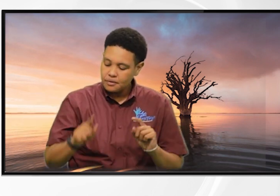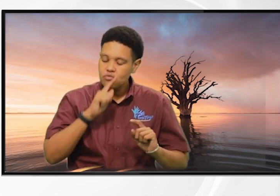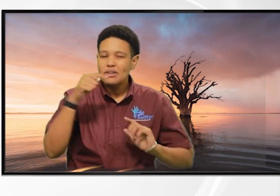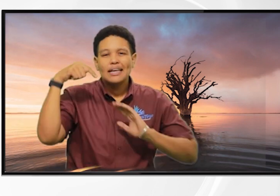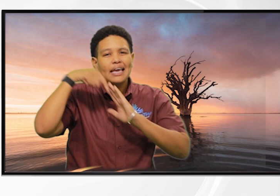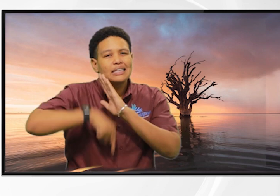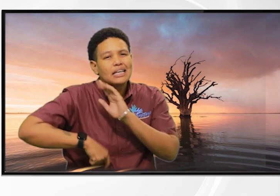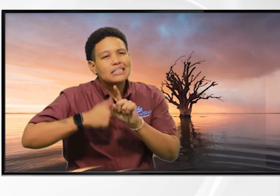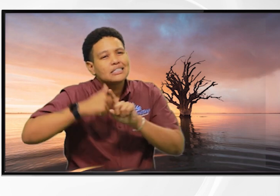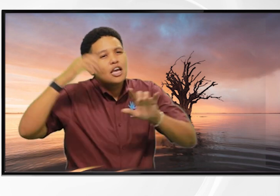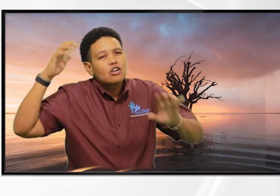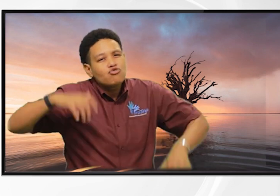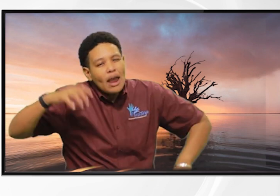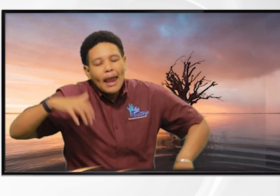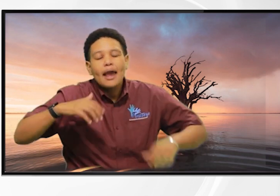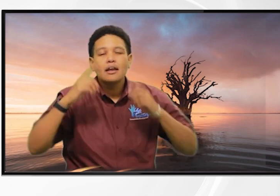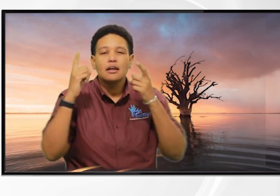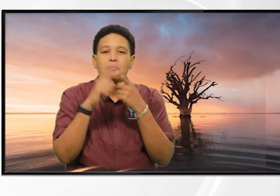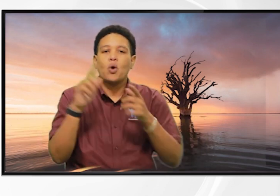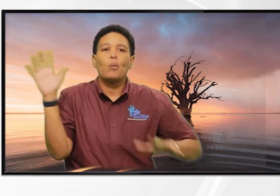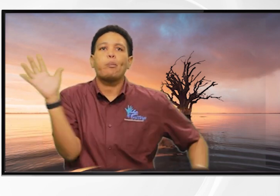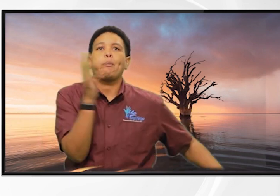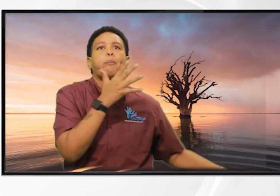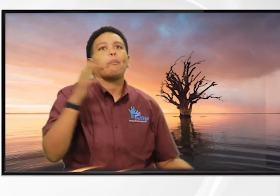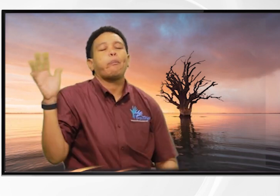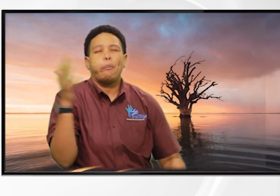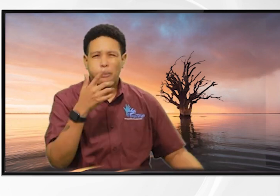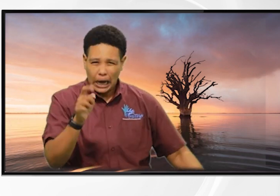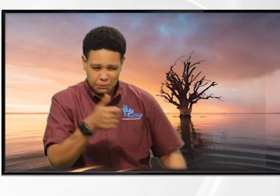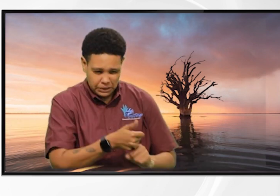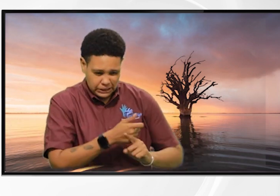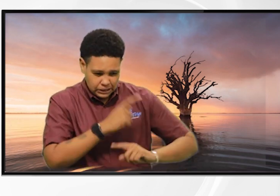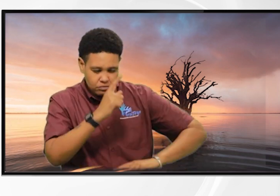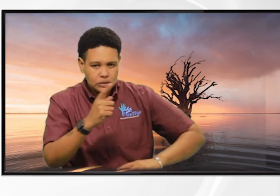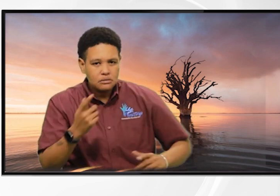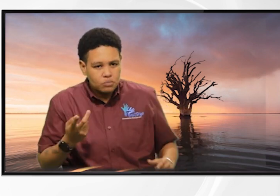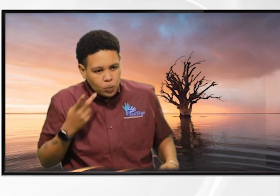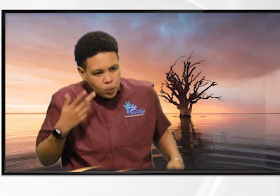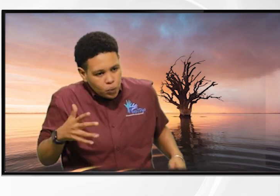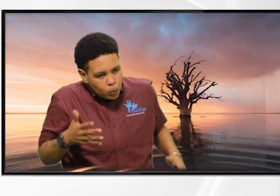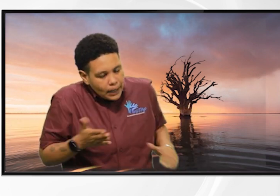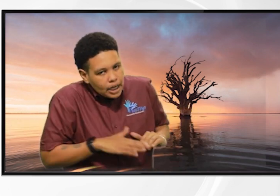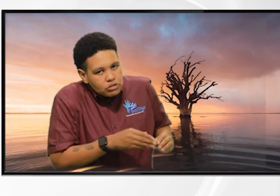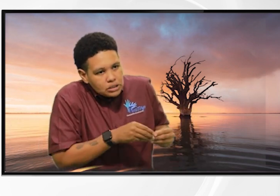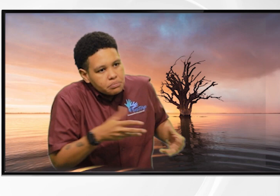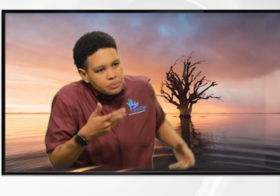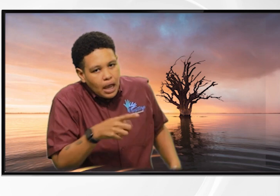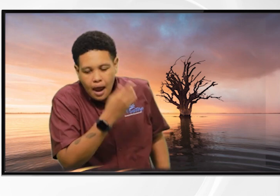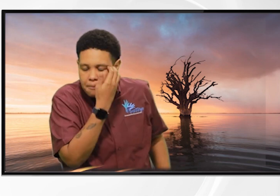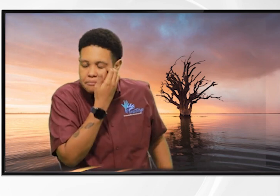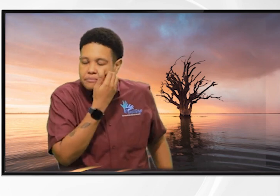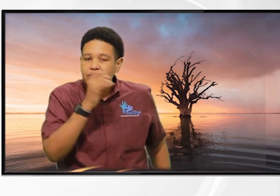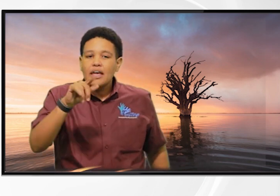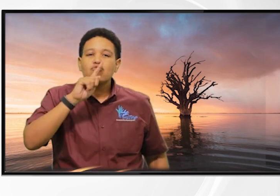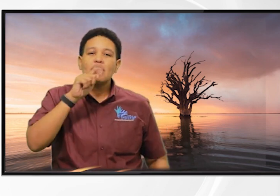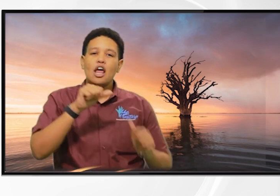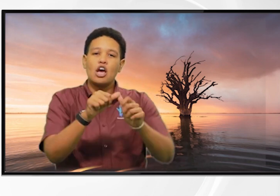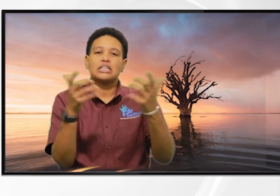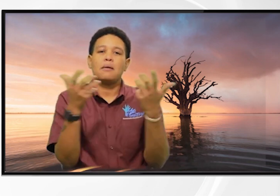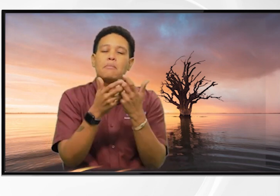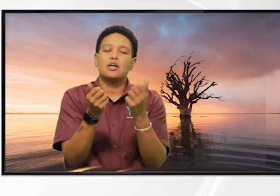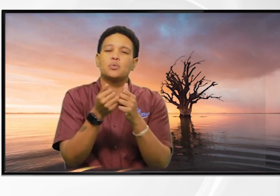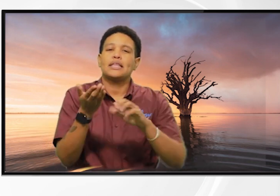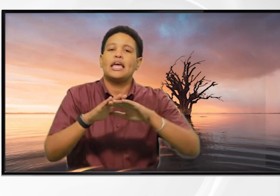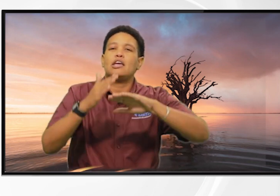intensities, rainfall rates, and wind speeds are significantly increased. This is consistent with